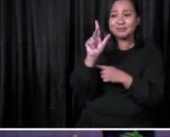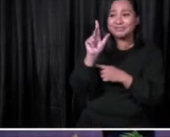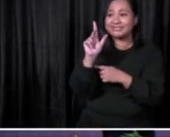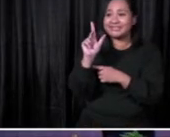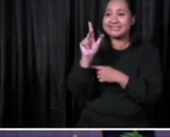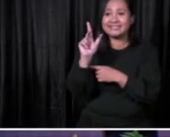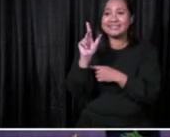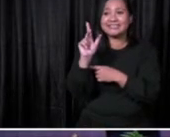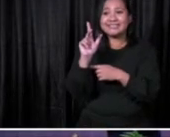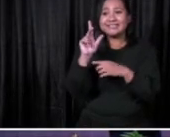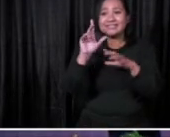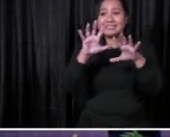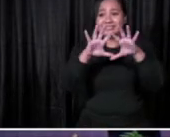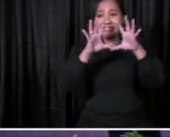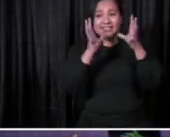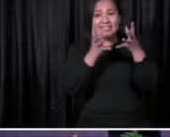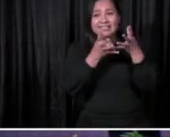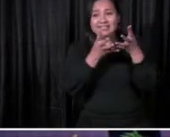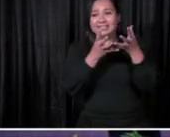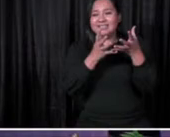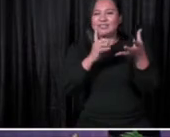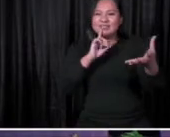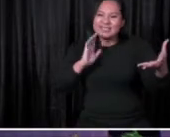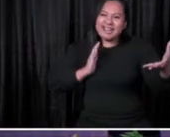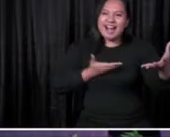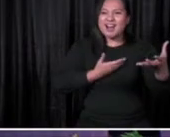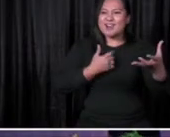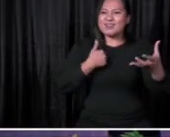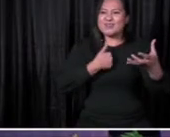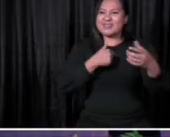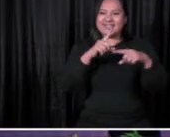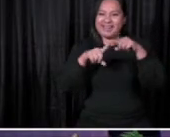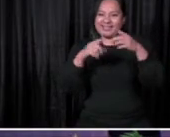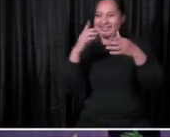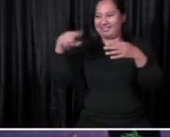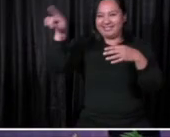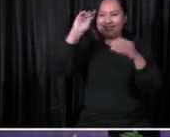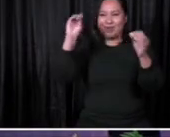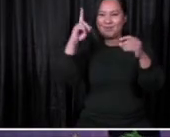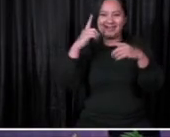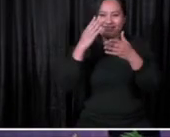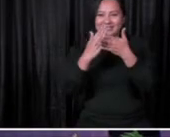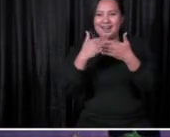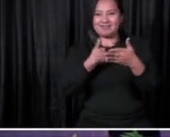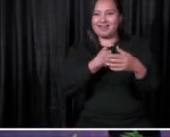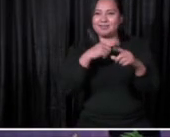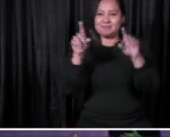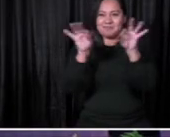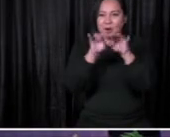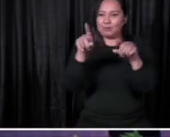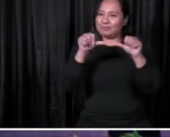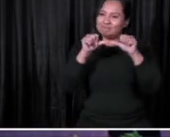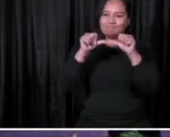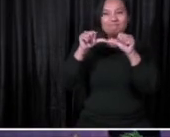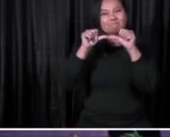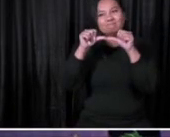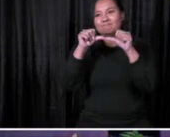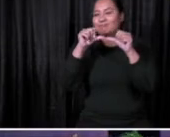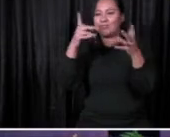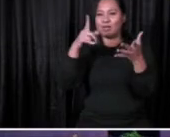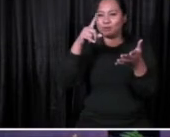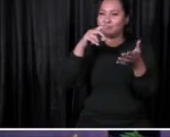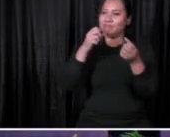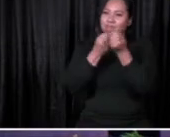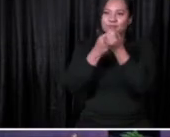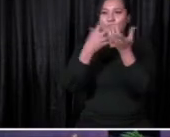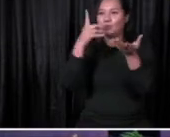is ours and we are unstoppable. Stand up for what you believe in, always. And last but not